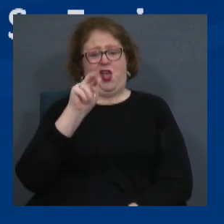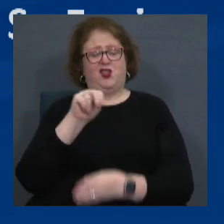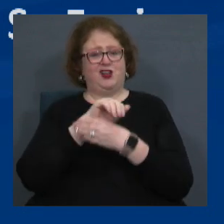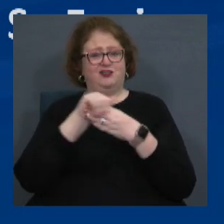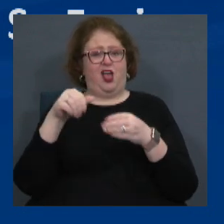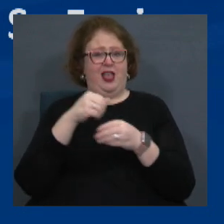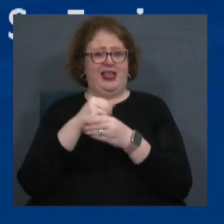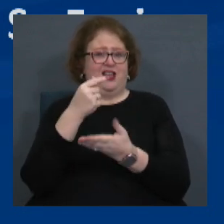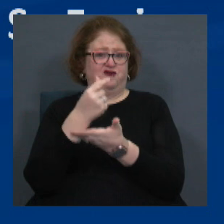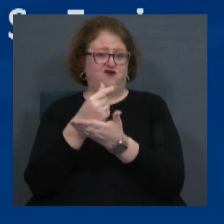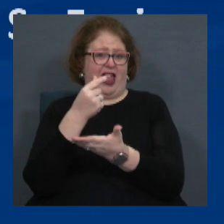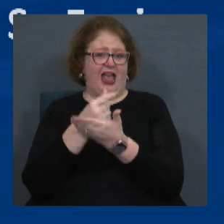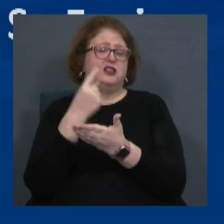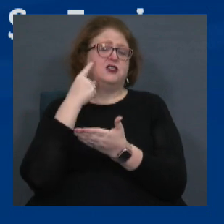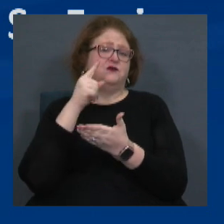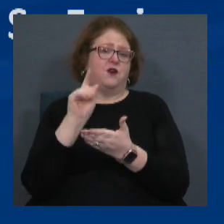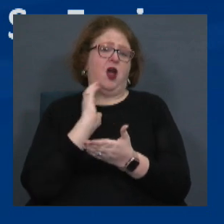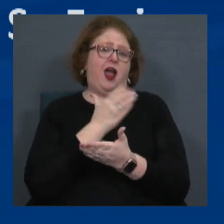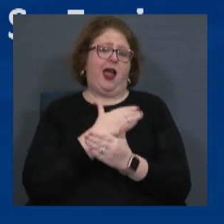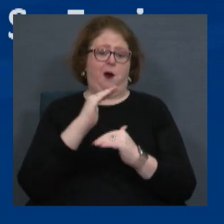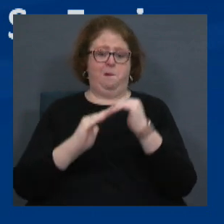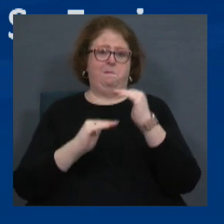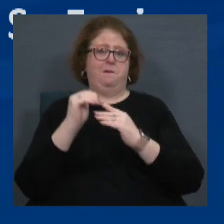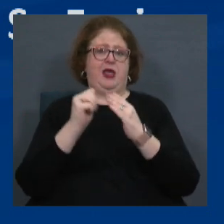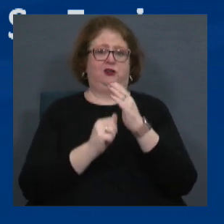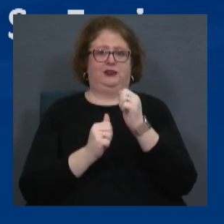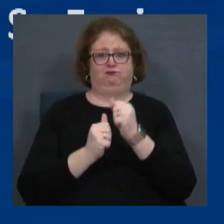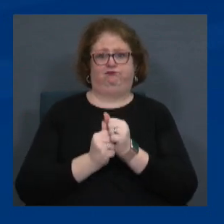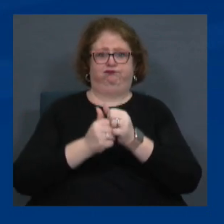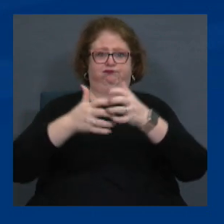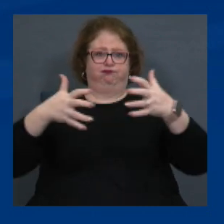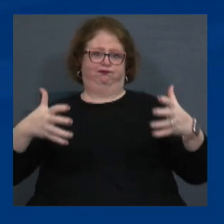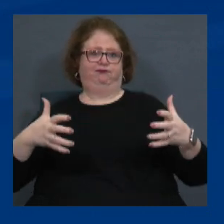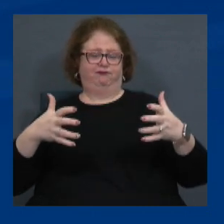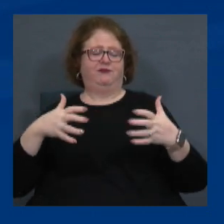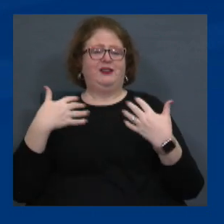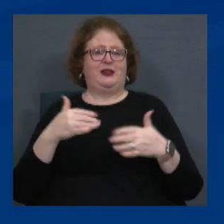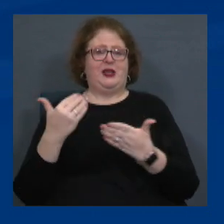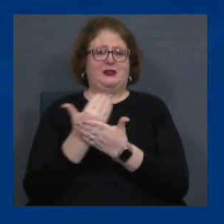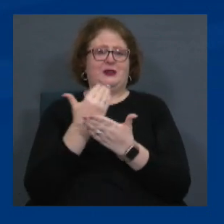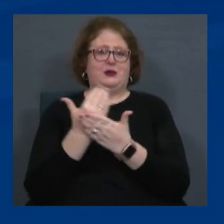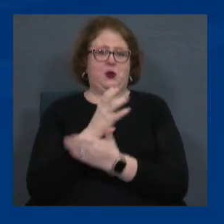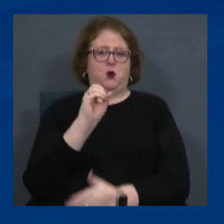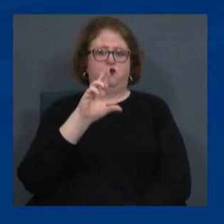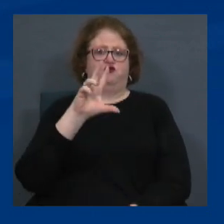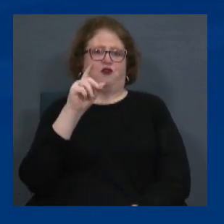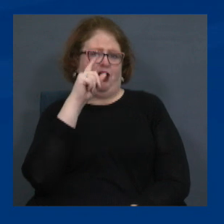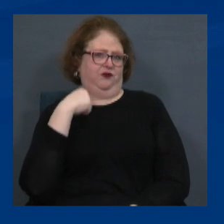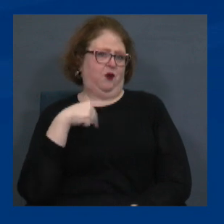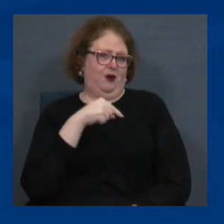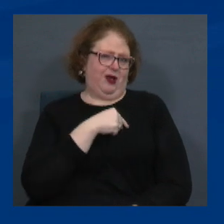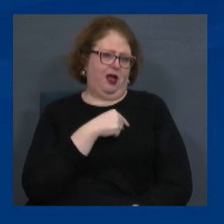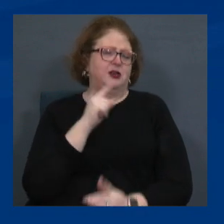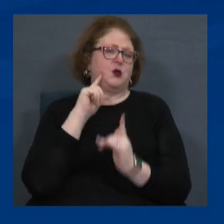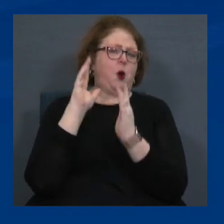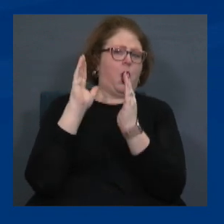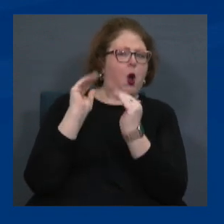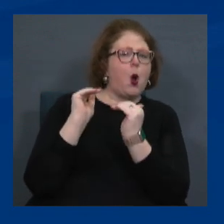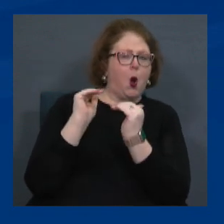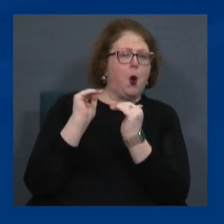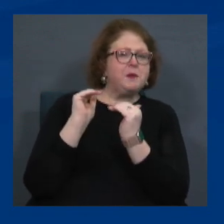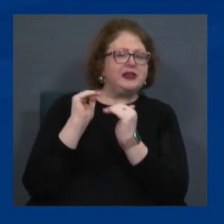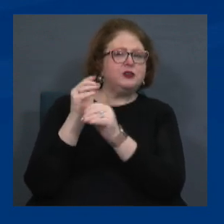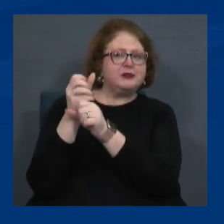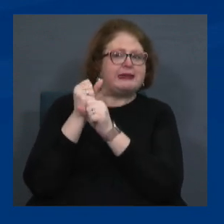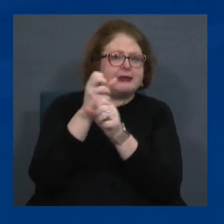is a new record for us on an annual basis so far. So we're still hoping to pick up a few more things, but right now